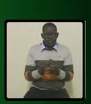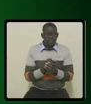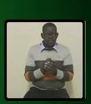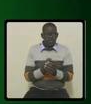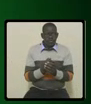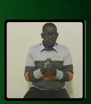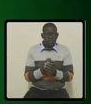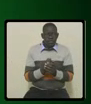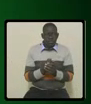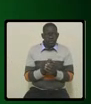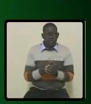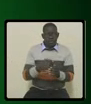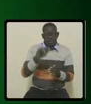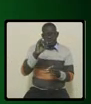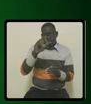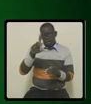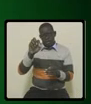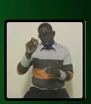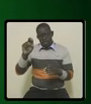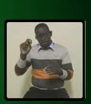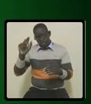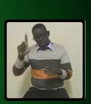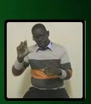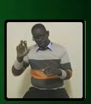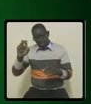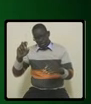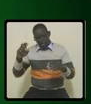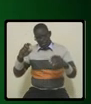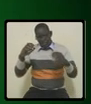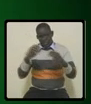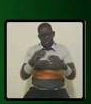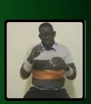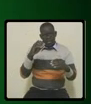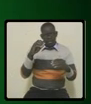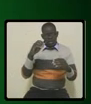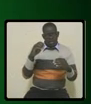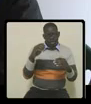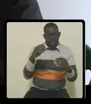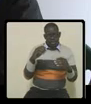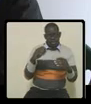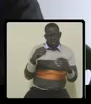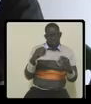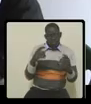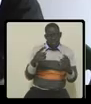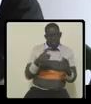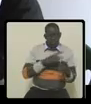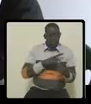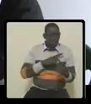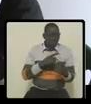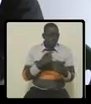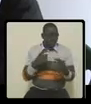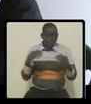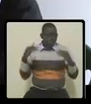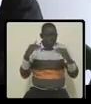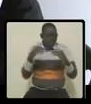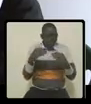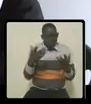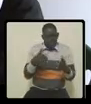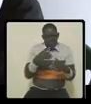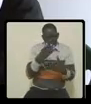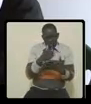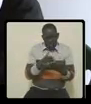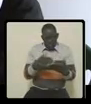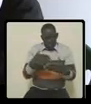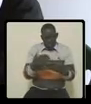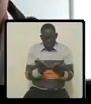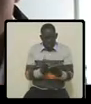is the Eurasia plate collides with the Indo-Australian plate. Oh, I know which fold mountains are formed along that boundary. It